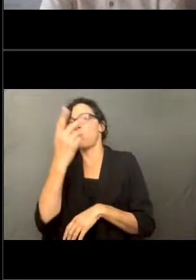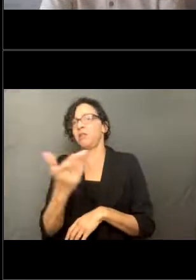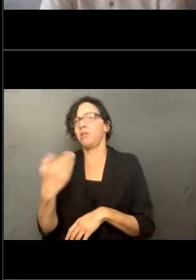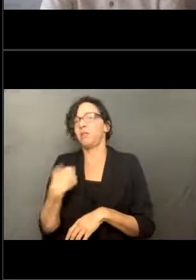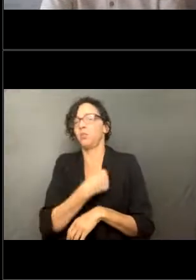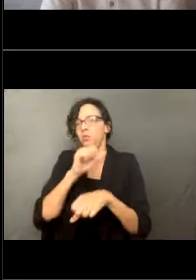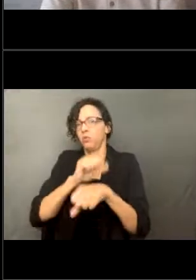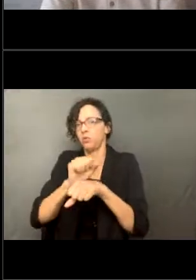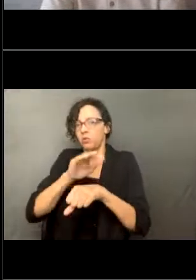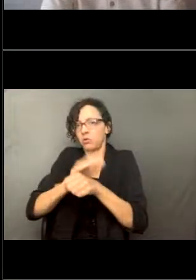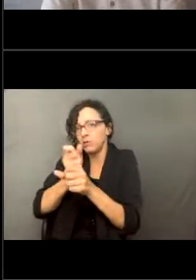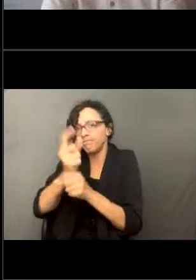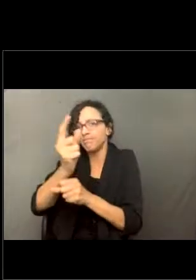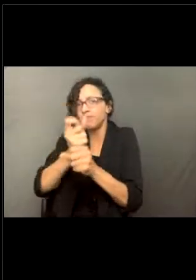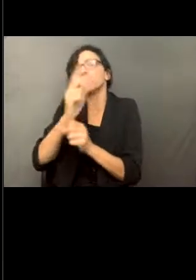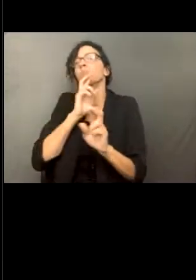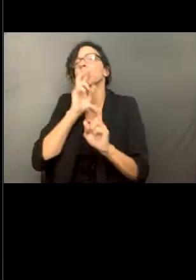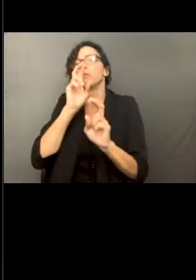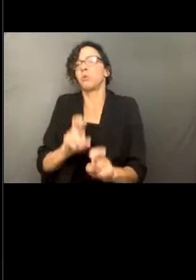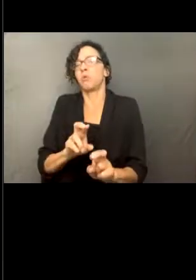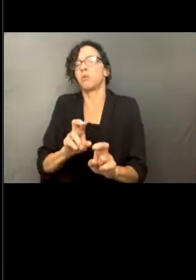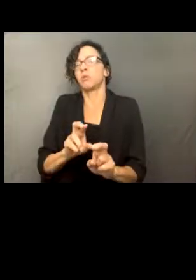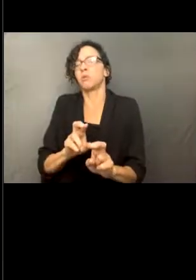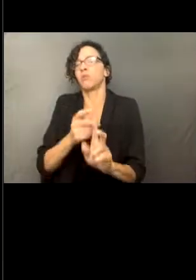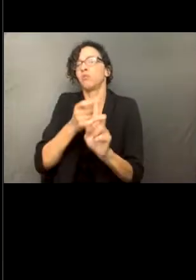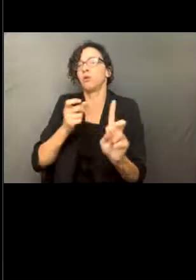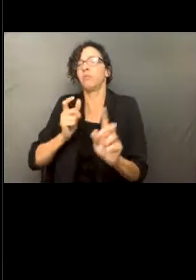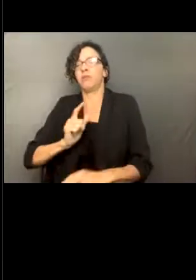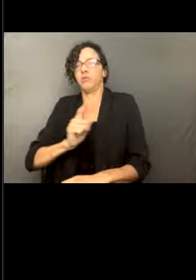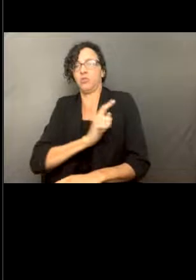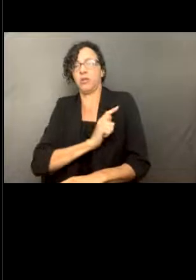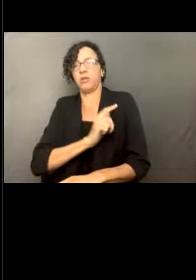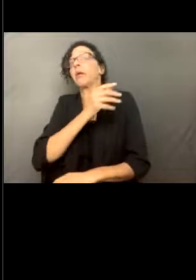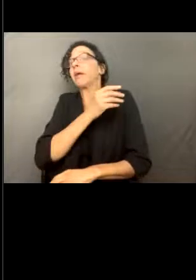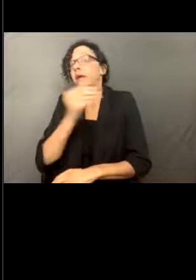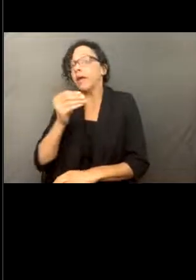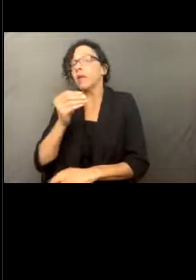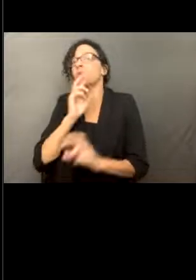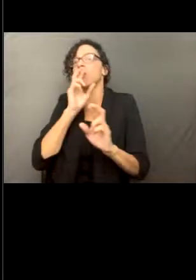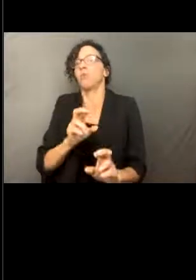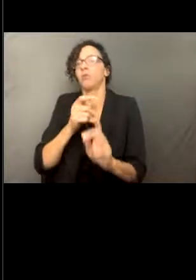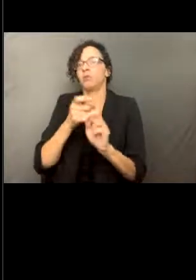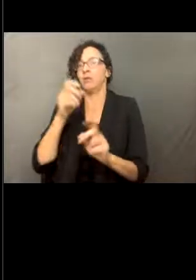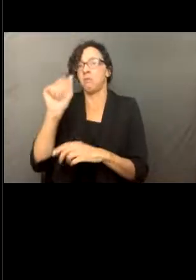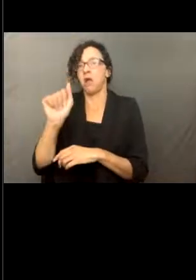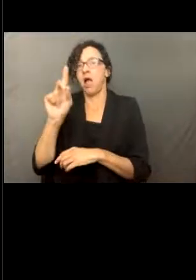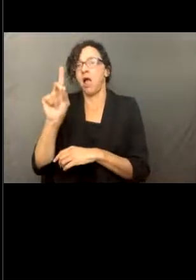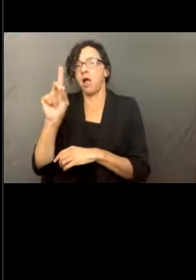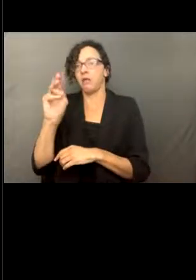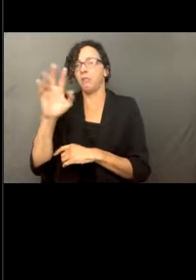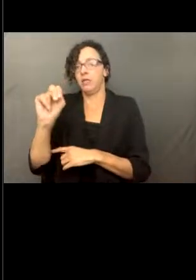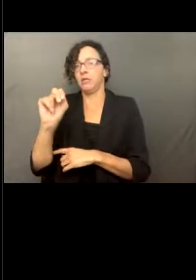to the legislature and the administration. And so this is something that we're weaving into.